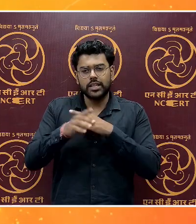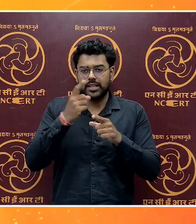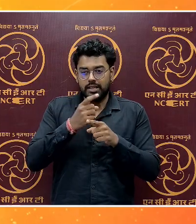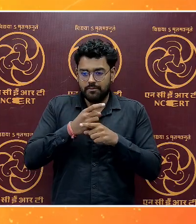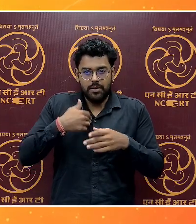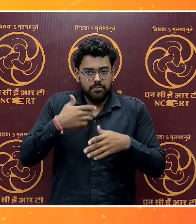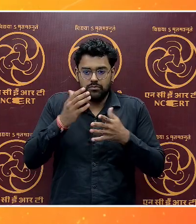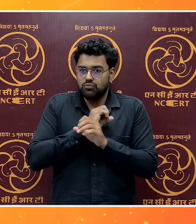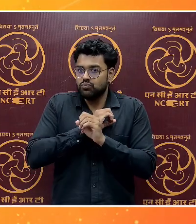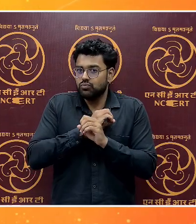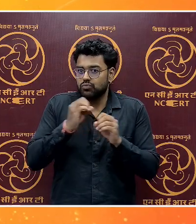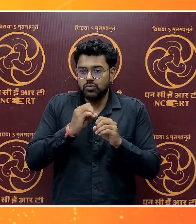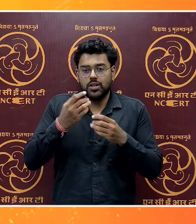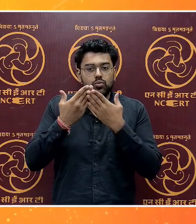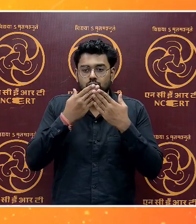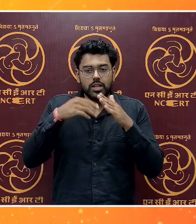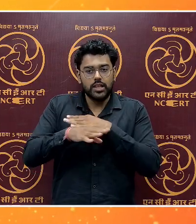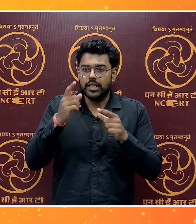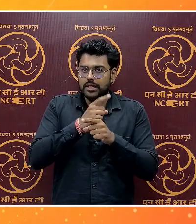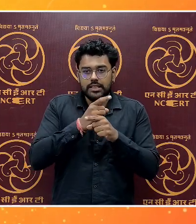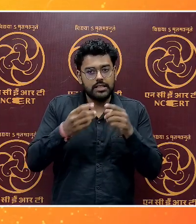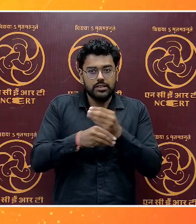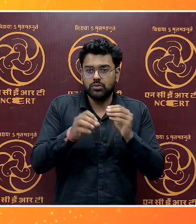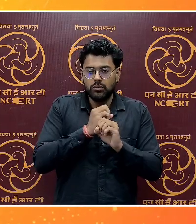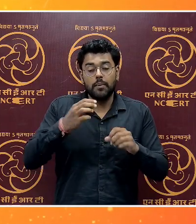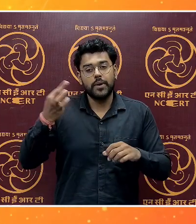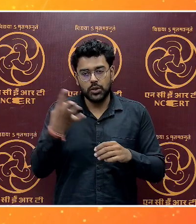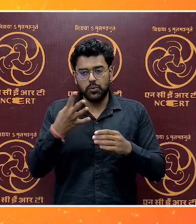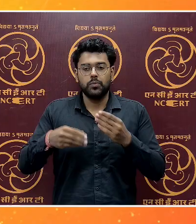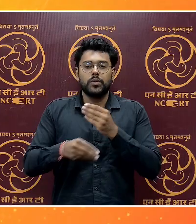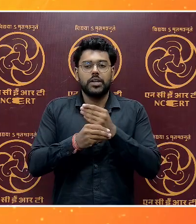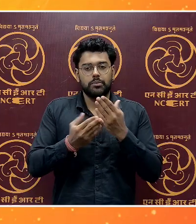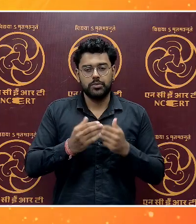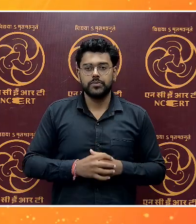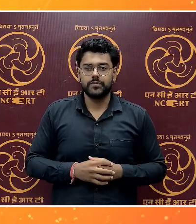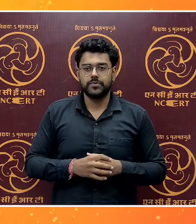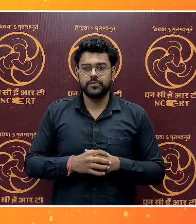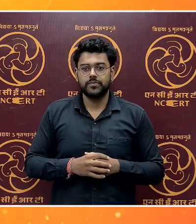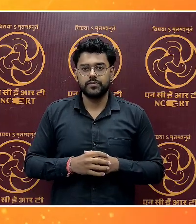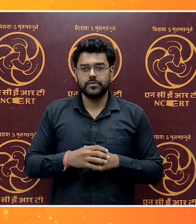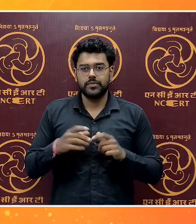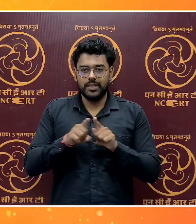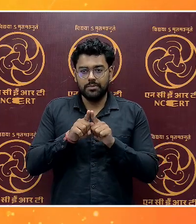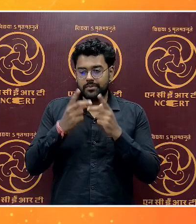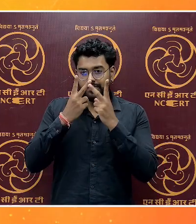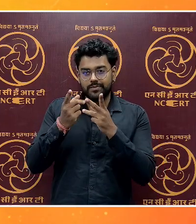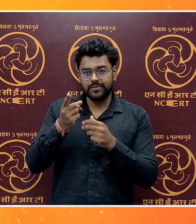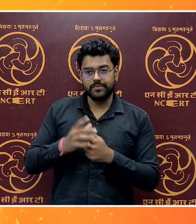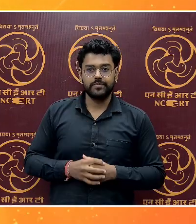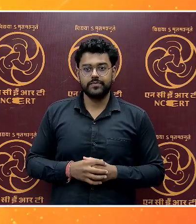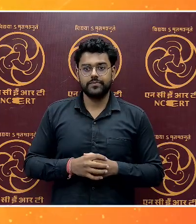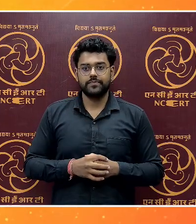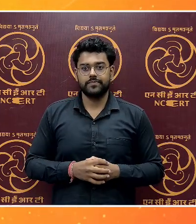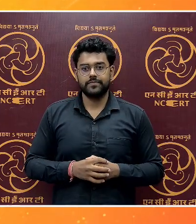have any teacher in my school, so I can add a new one or do the same operation there.